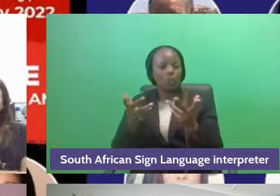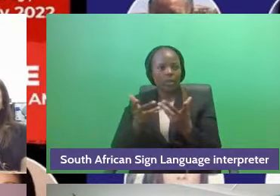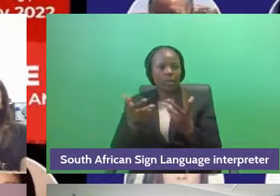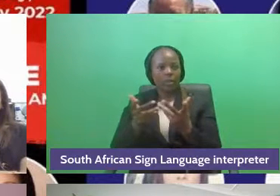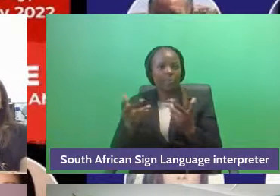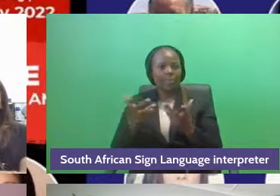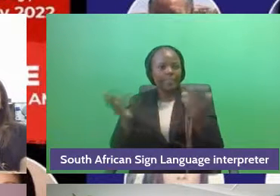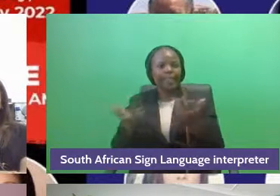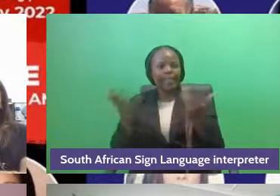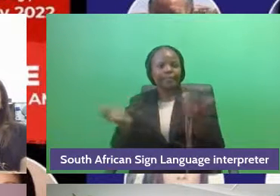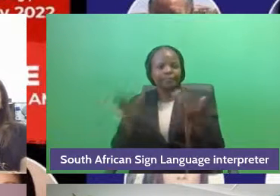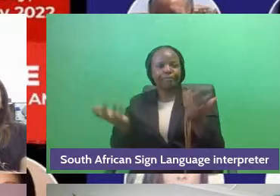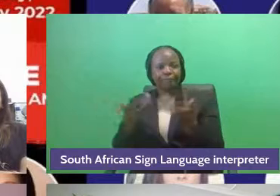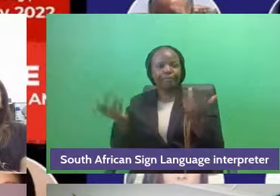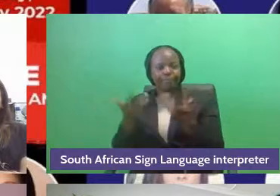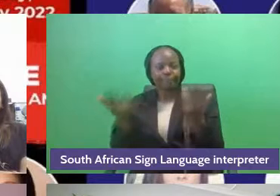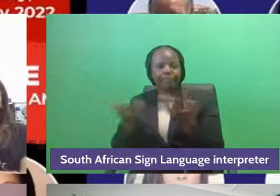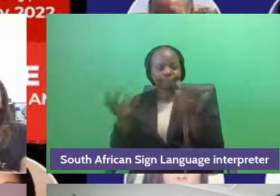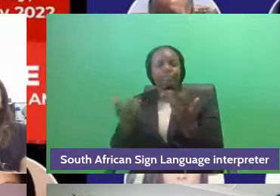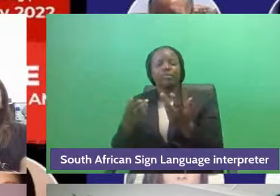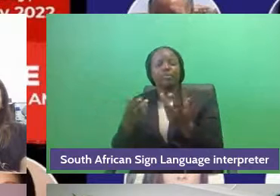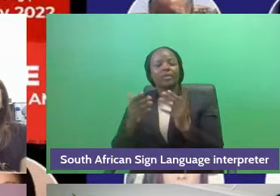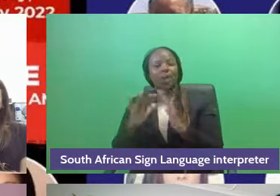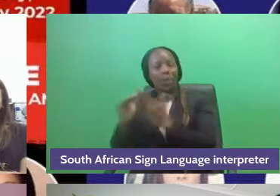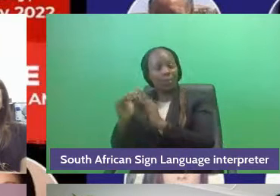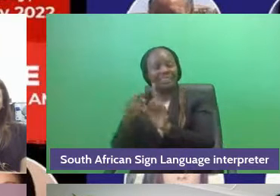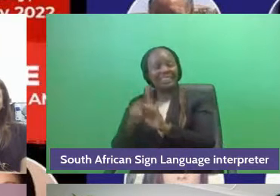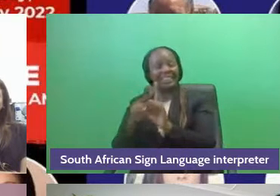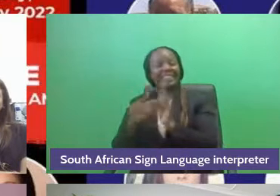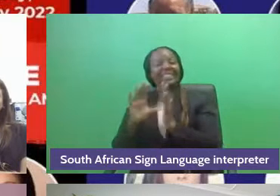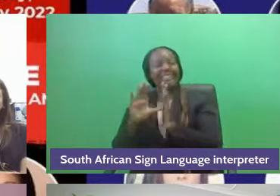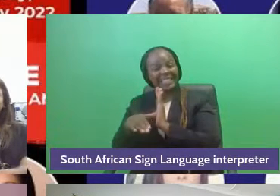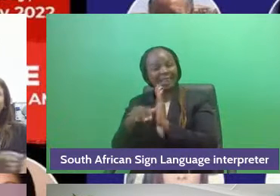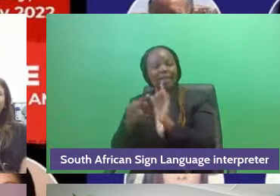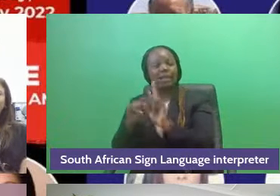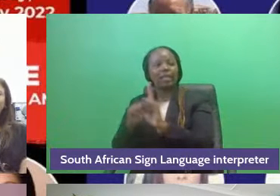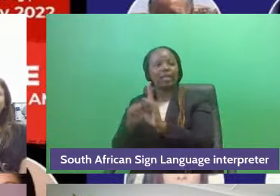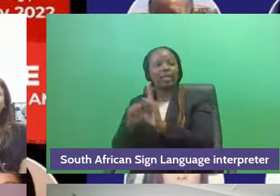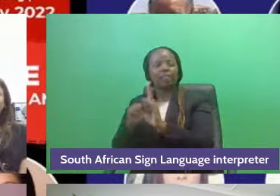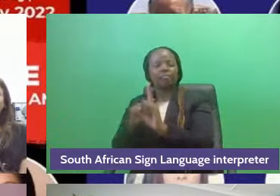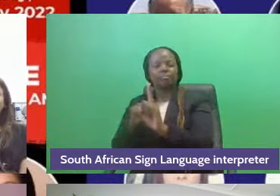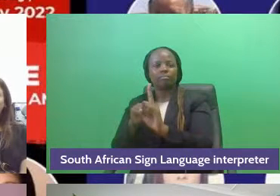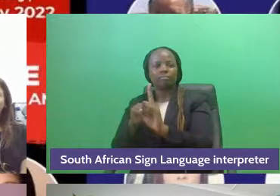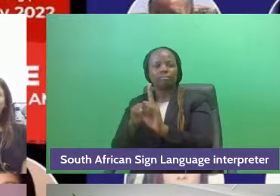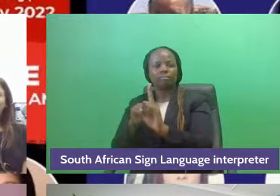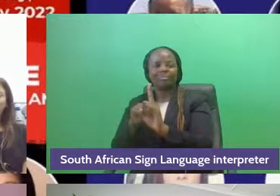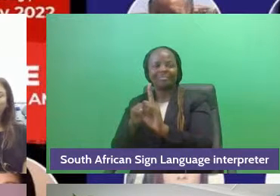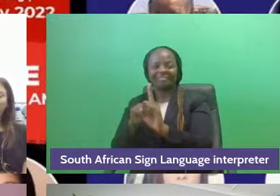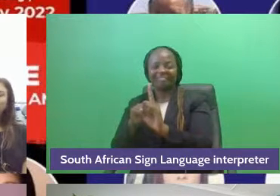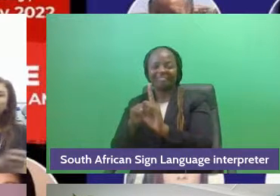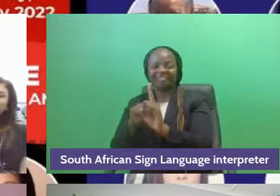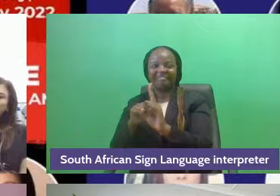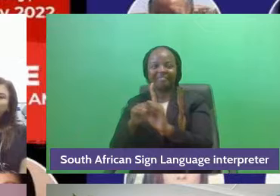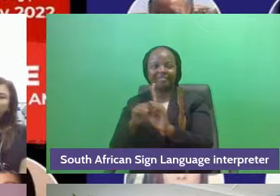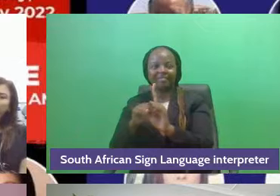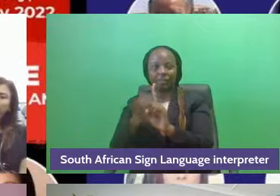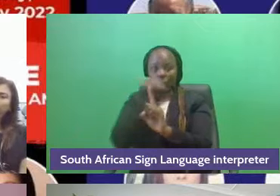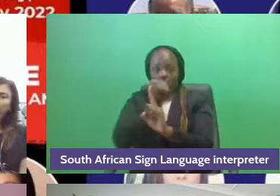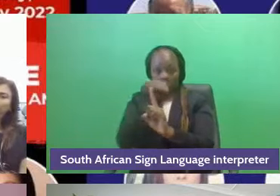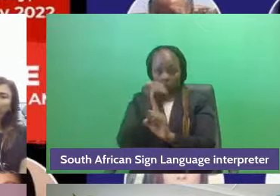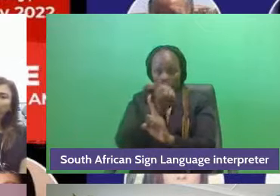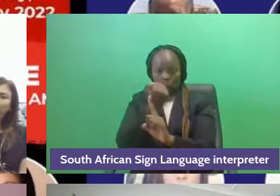a community member who is living with disabilities. Excuse me for that. And I think that